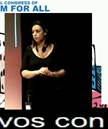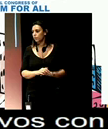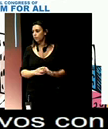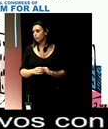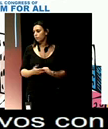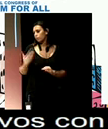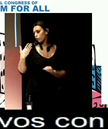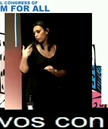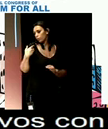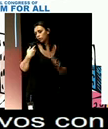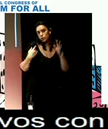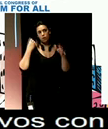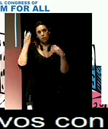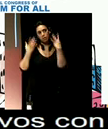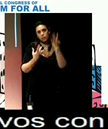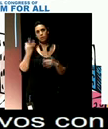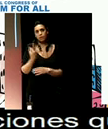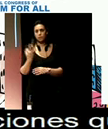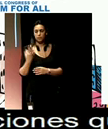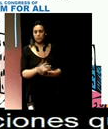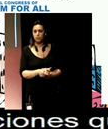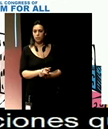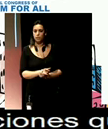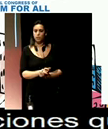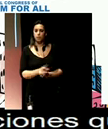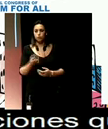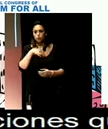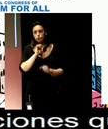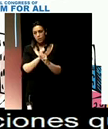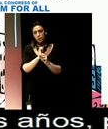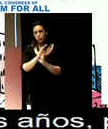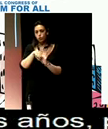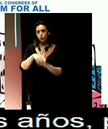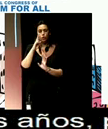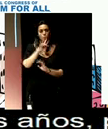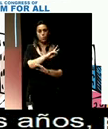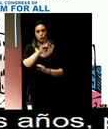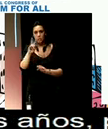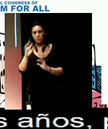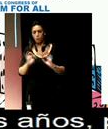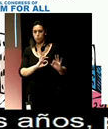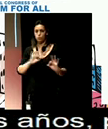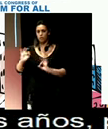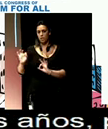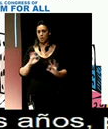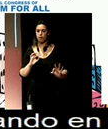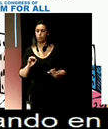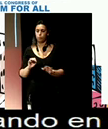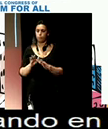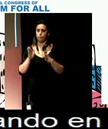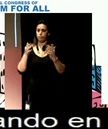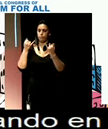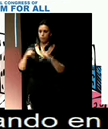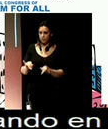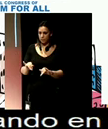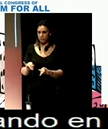The actions we have been carried out in the last years, we have worked with museums, theaters, big